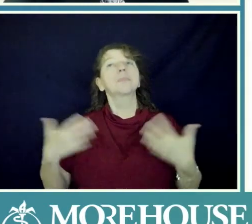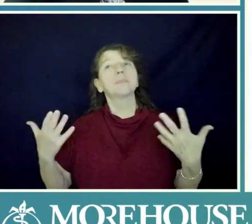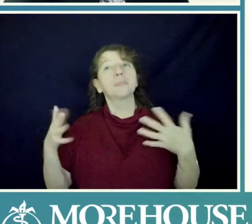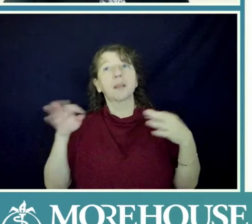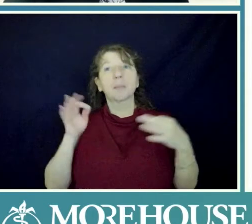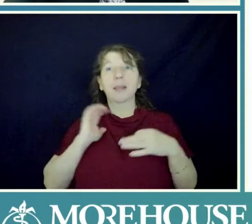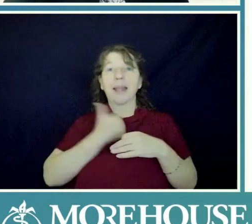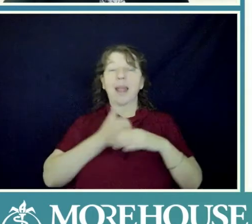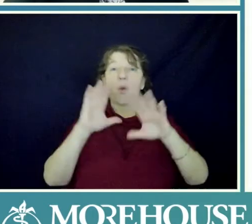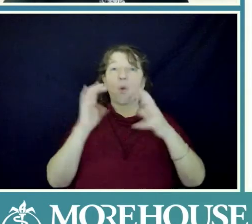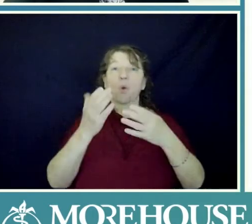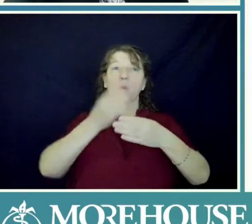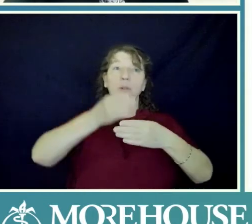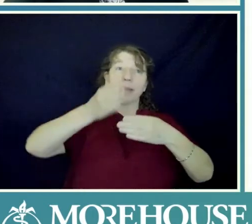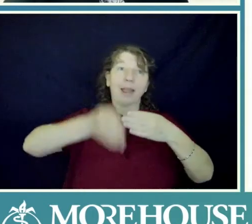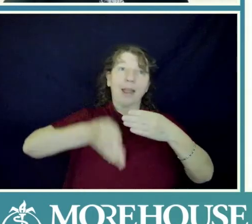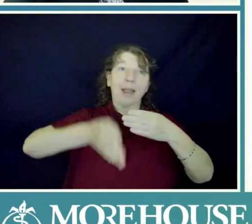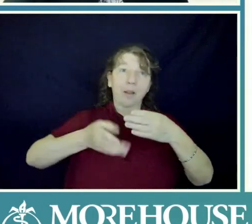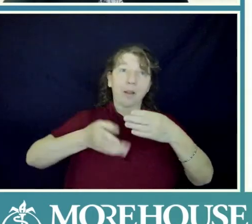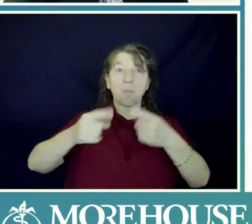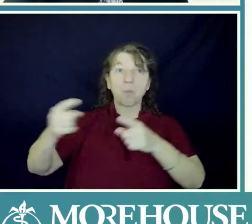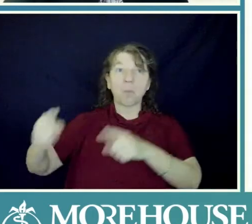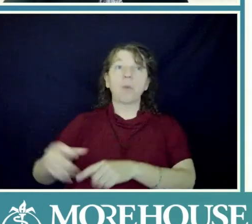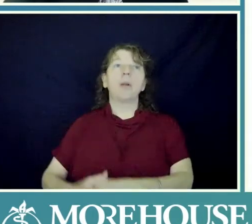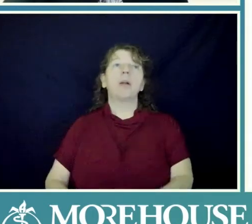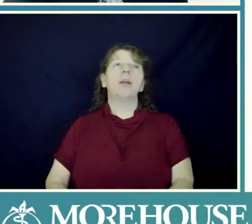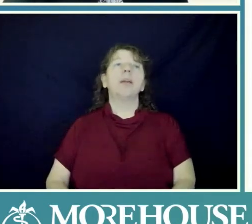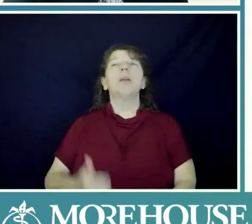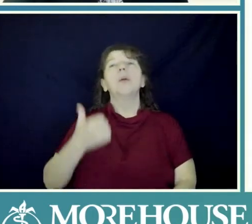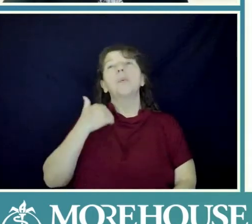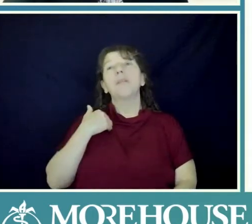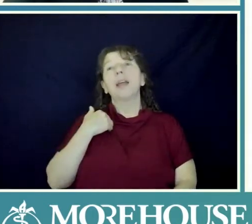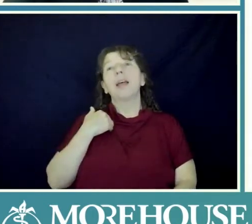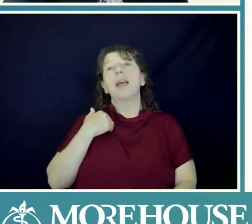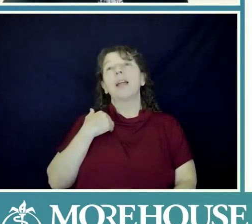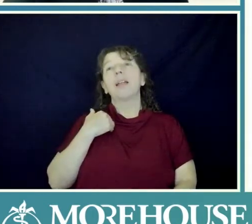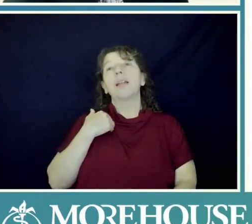outcomes, we've had at least 10